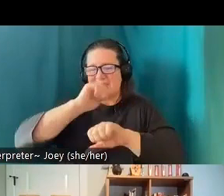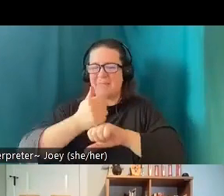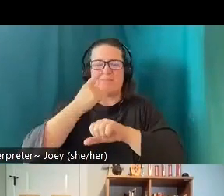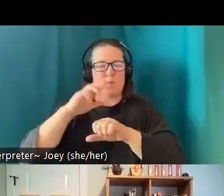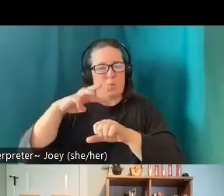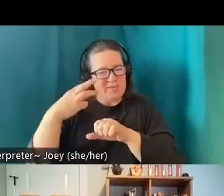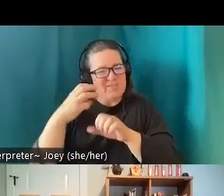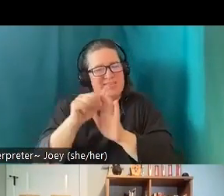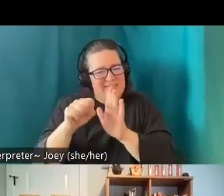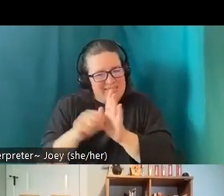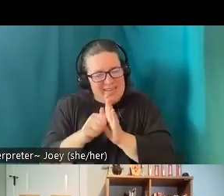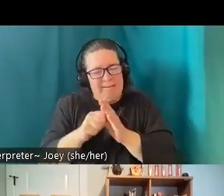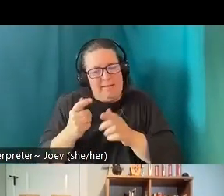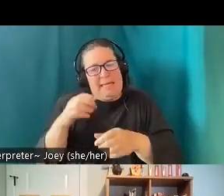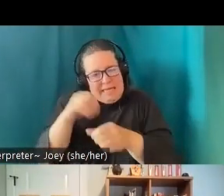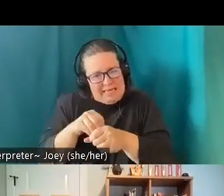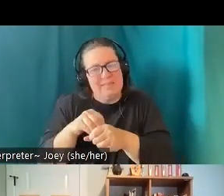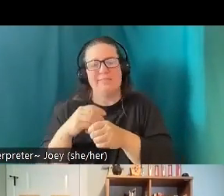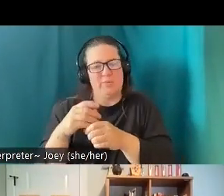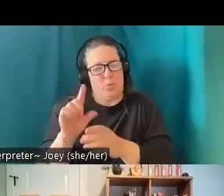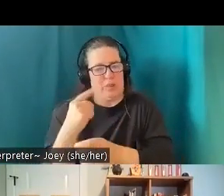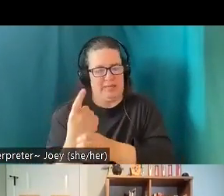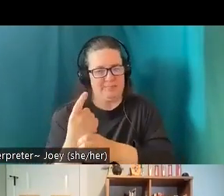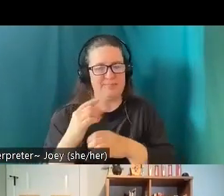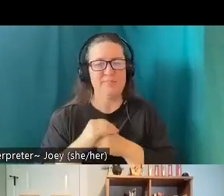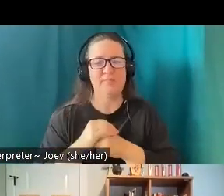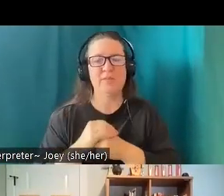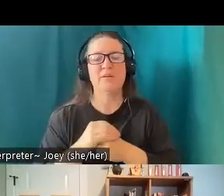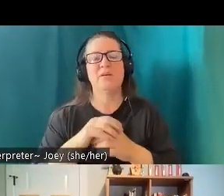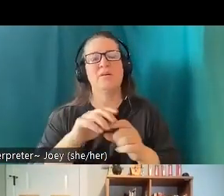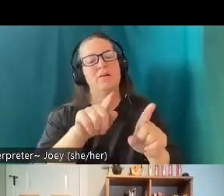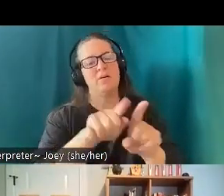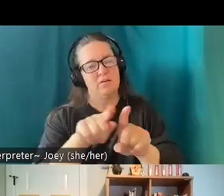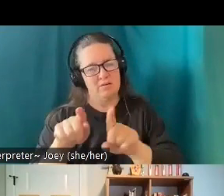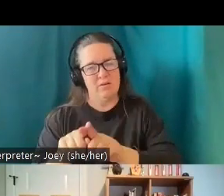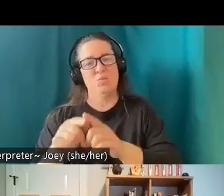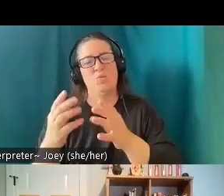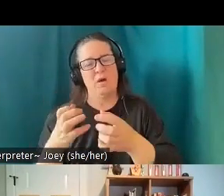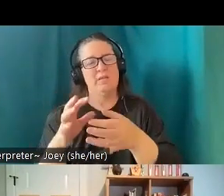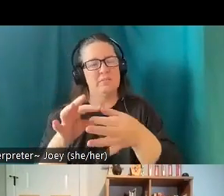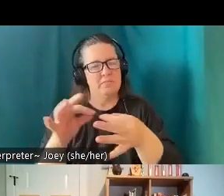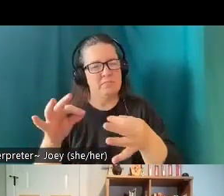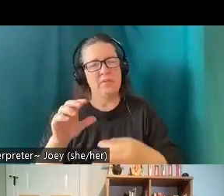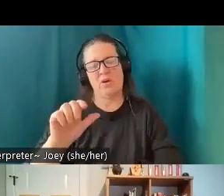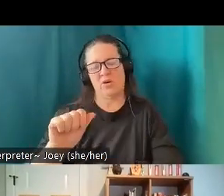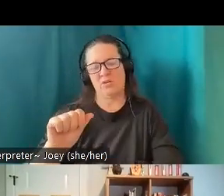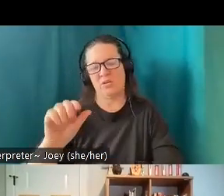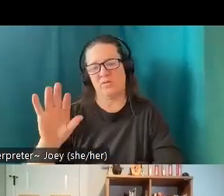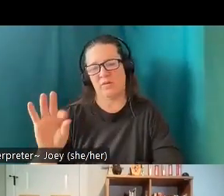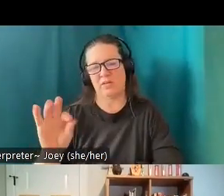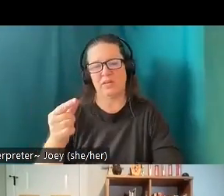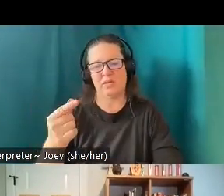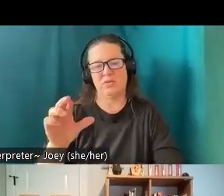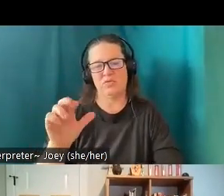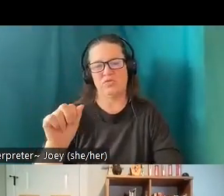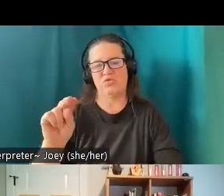We wanted to address the question of Arts Fund grantees. Arts Fund grantees are welcome to apply if they meet the requirements of this program, but